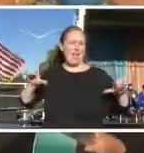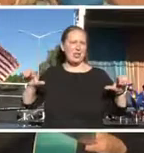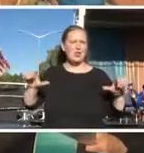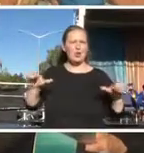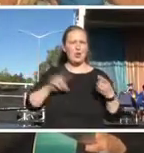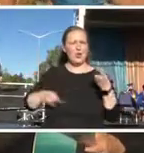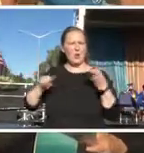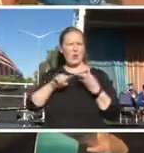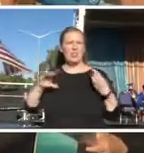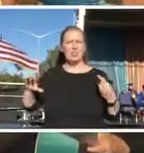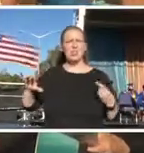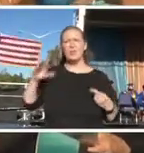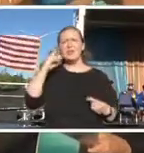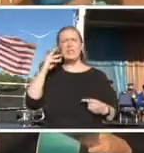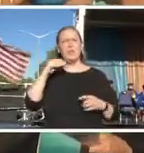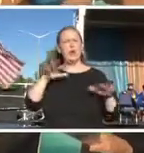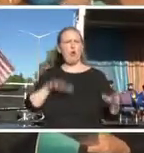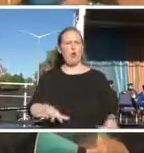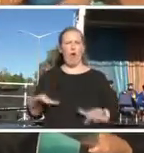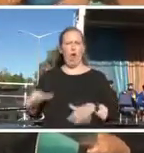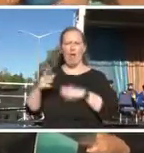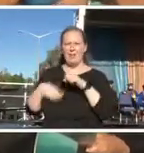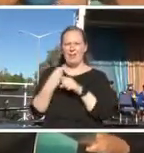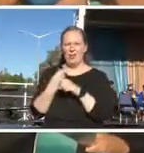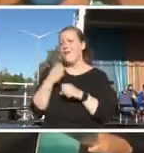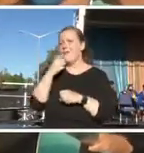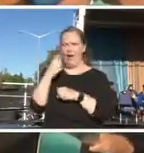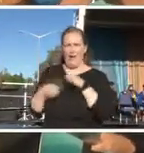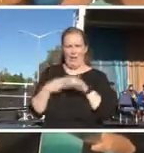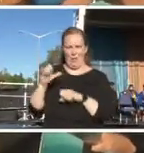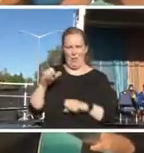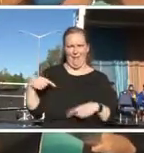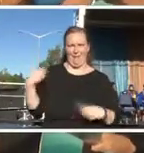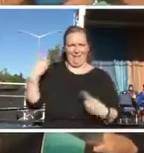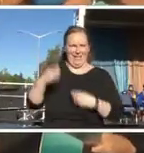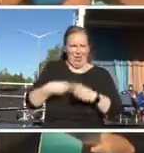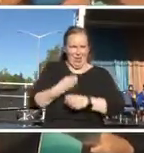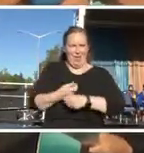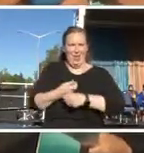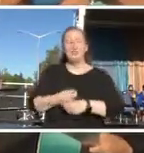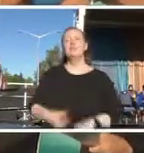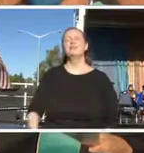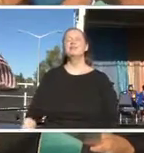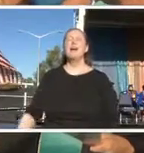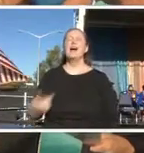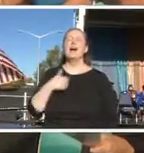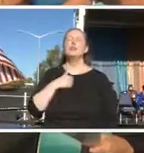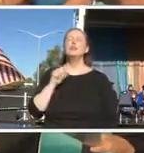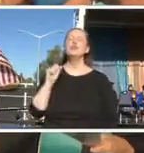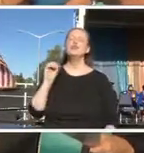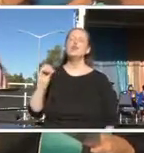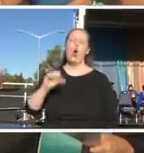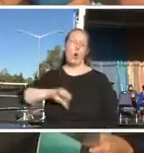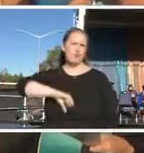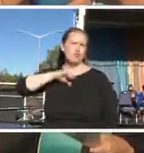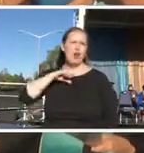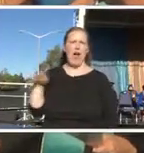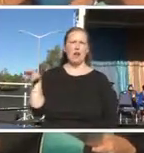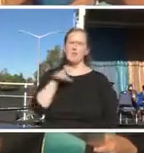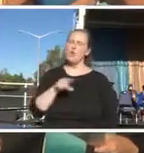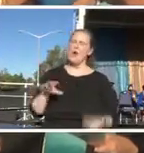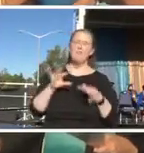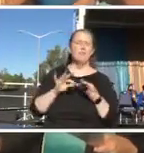you're experiencing a year of calm and not a year like you had last year. I am so, so proud of you. As I said